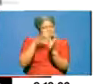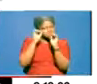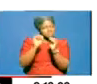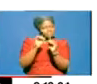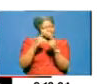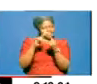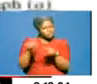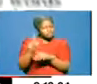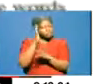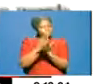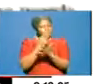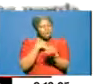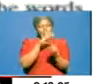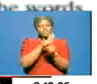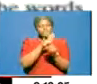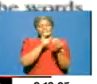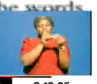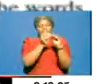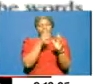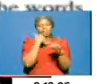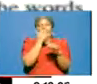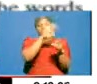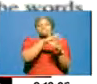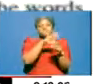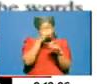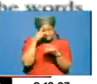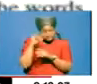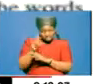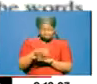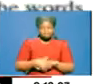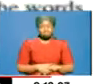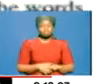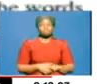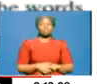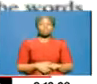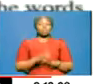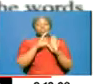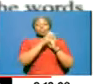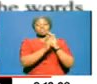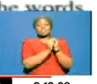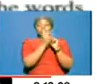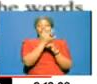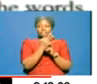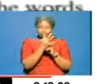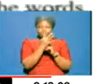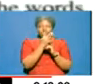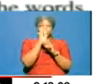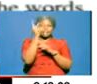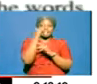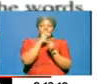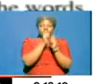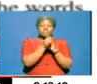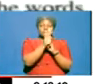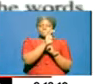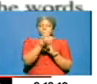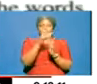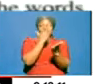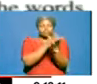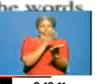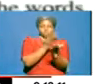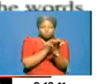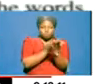following. Clause 13 of the Constitution of Kenya Amendment Bill 2020 proposes to amend Article 97